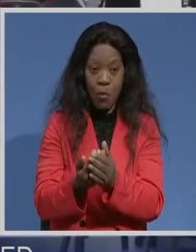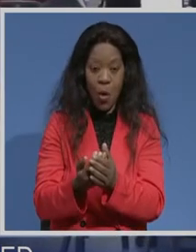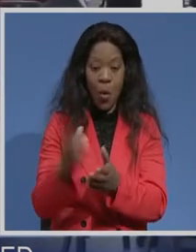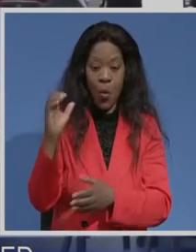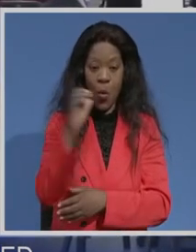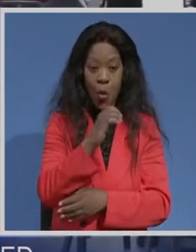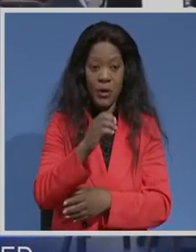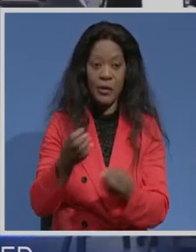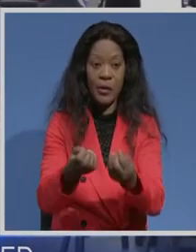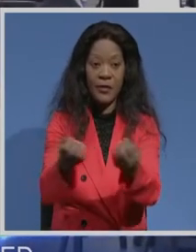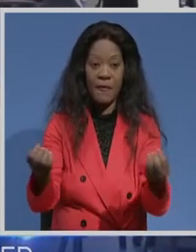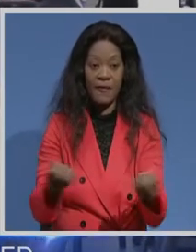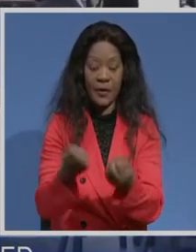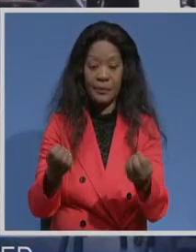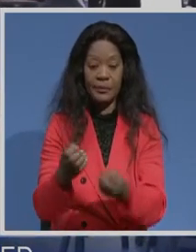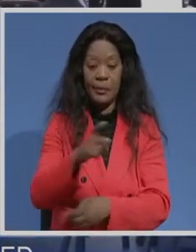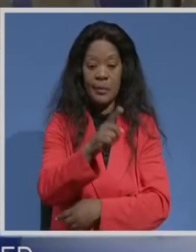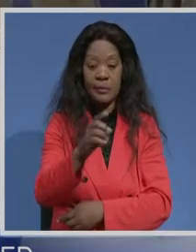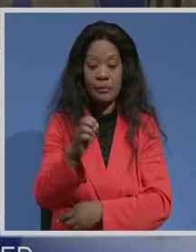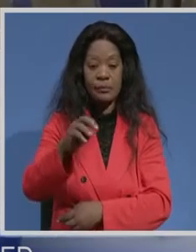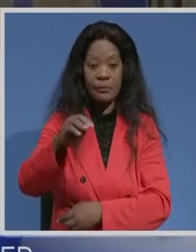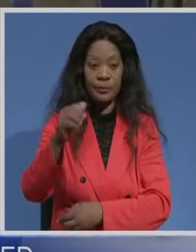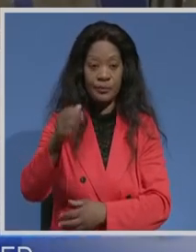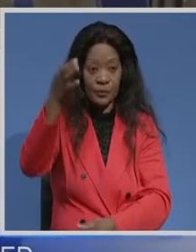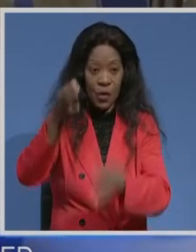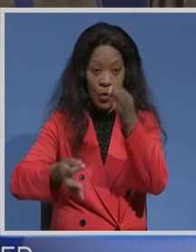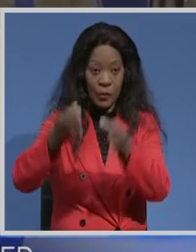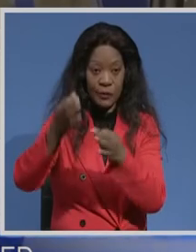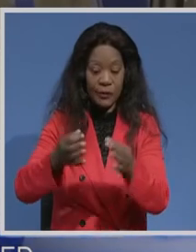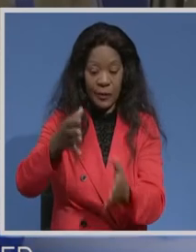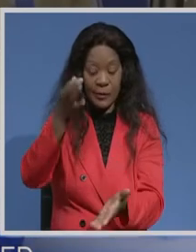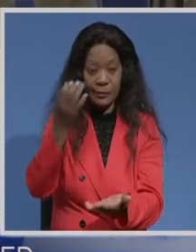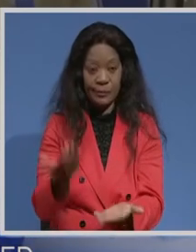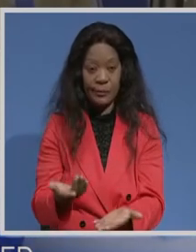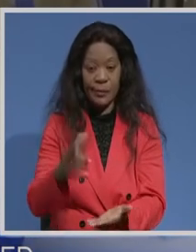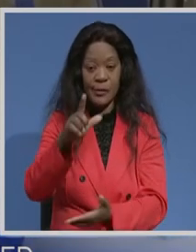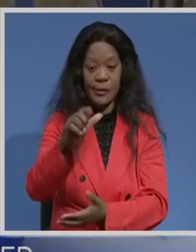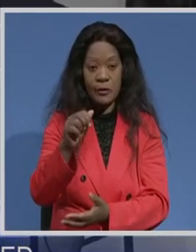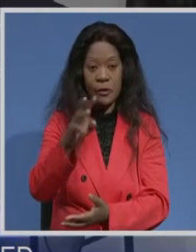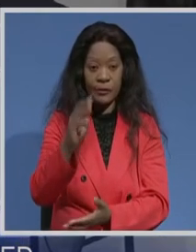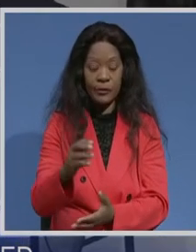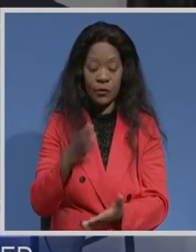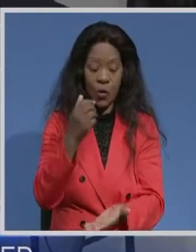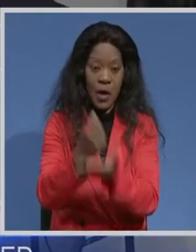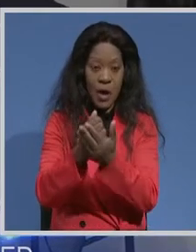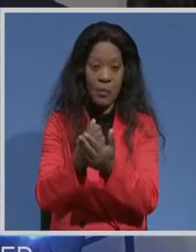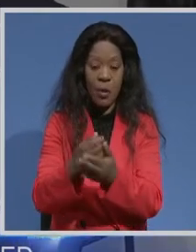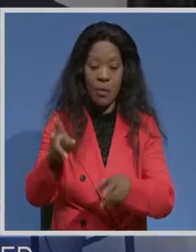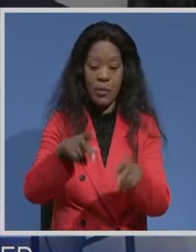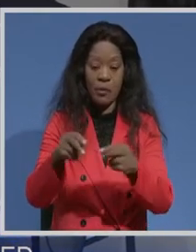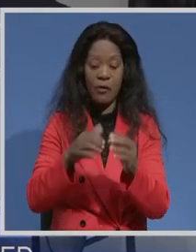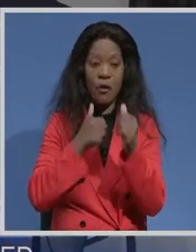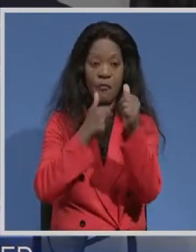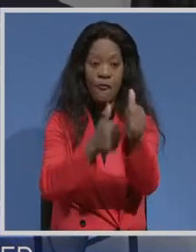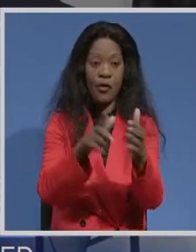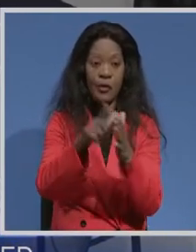this collaboration, ZEMA hopes that the judiciary will henceforth deal with environmental law breakers effectively. Lucky